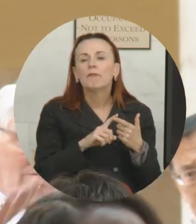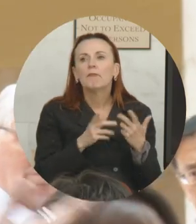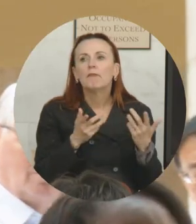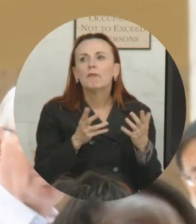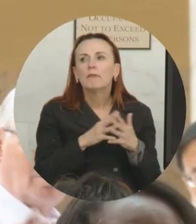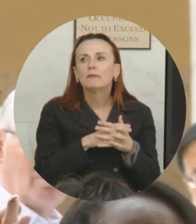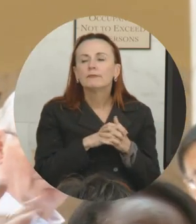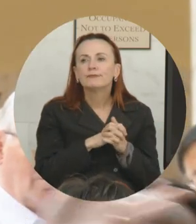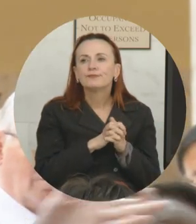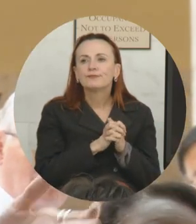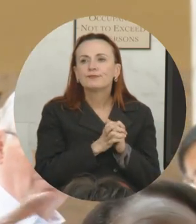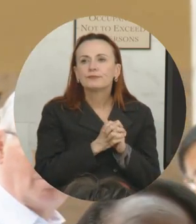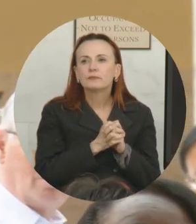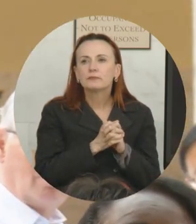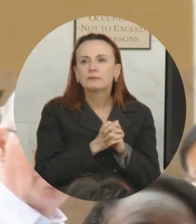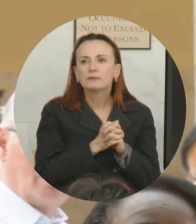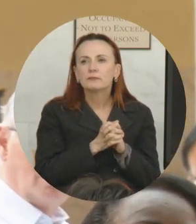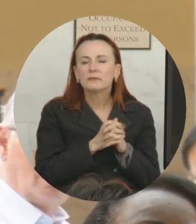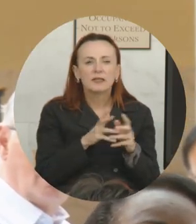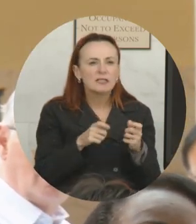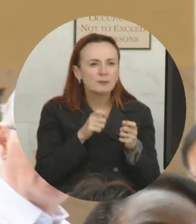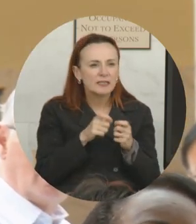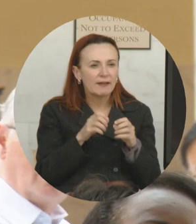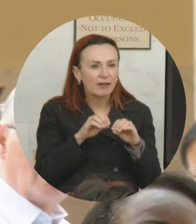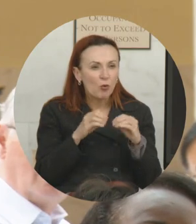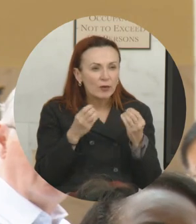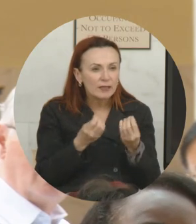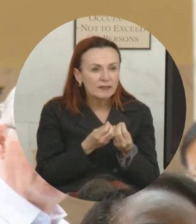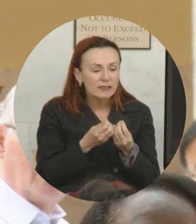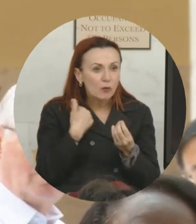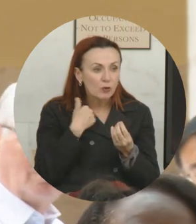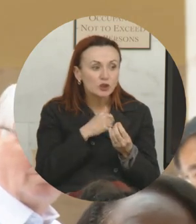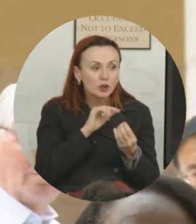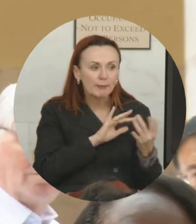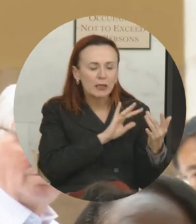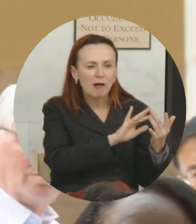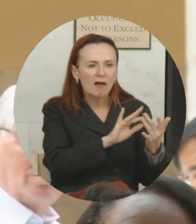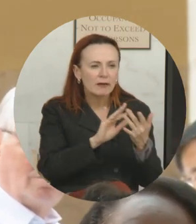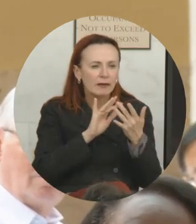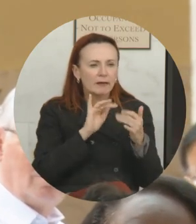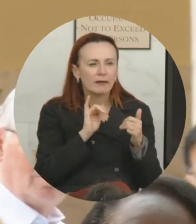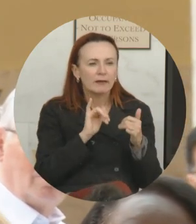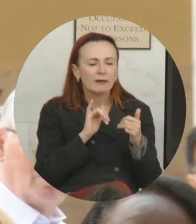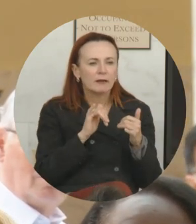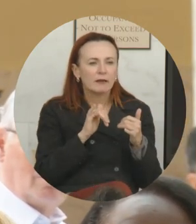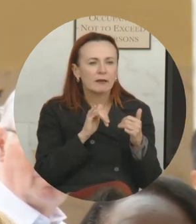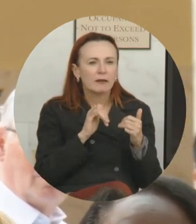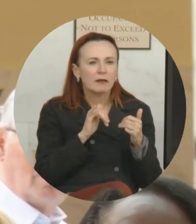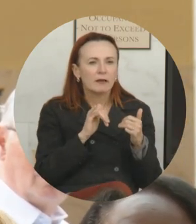of certain organizations we should be reaching out to? How do we not